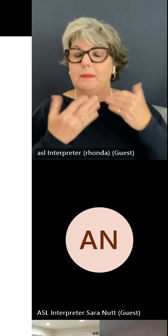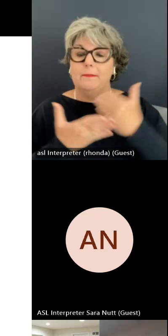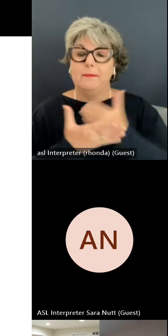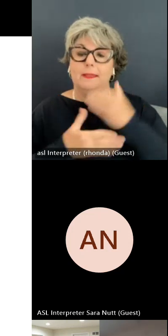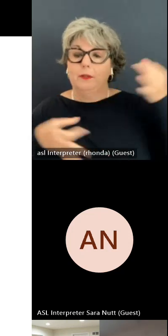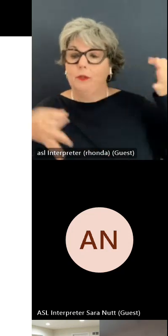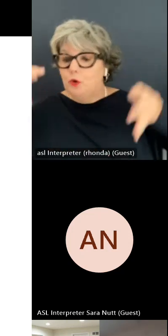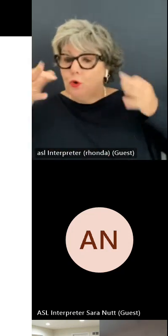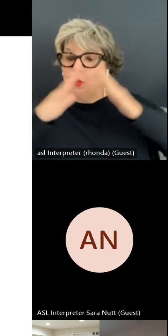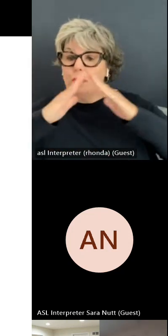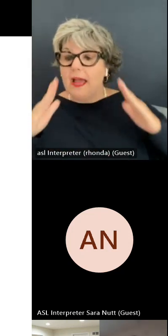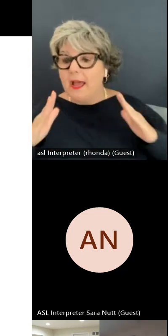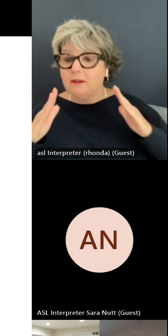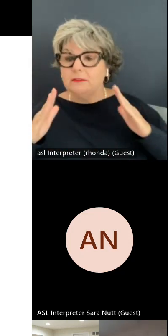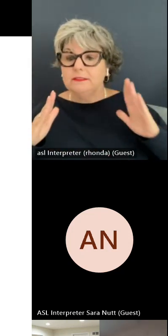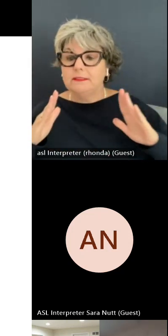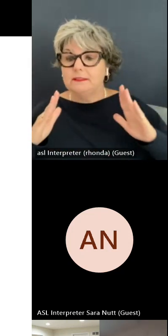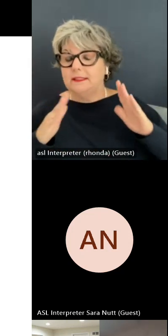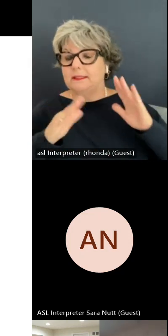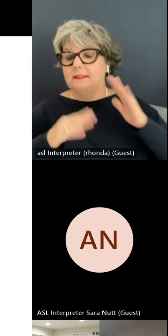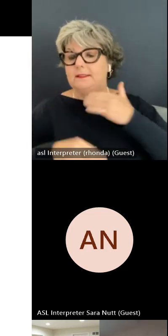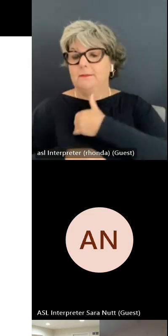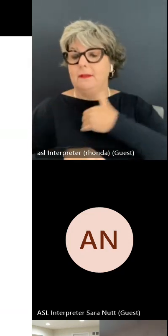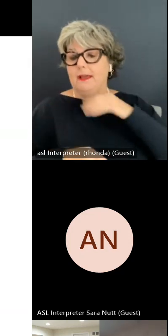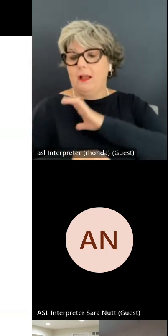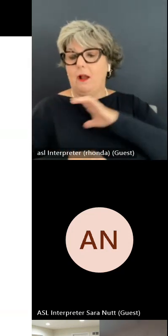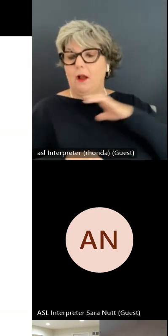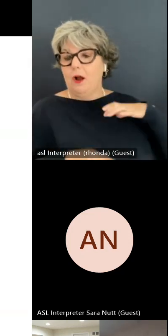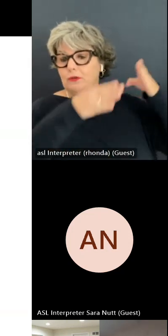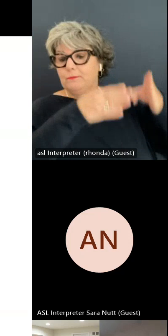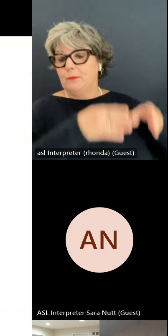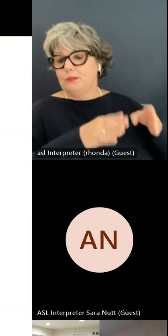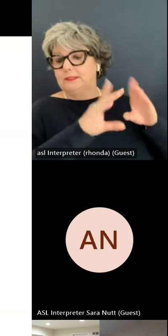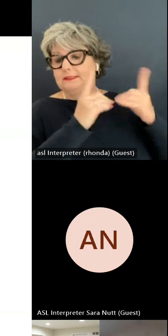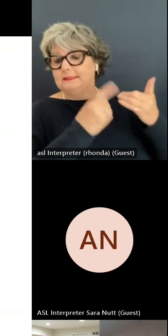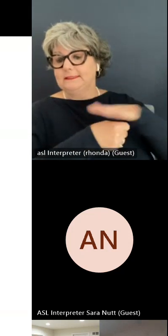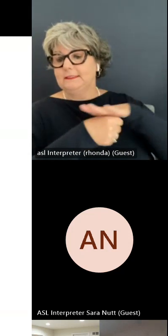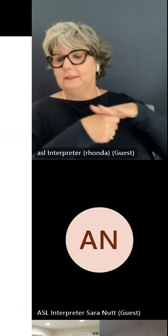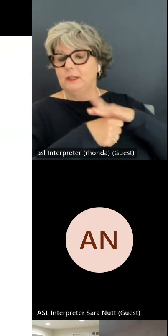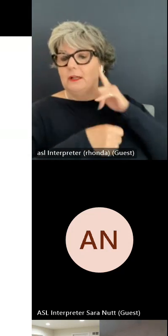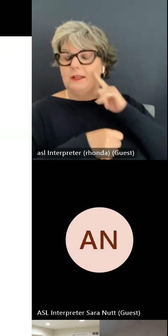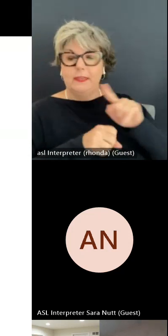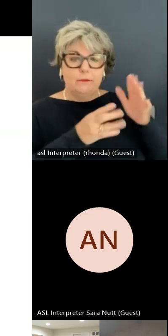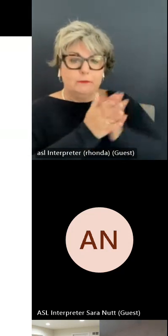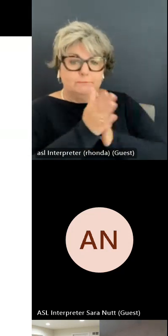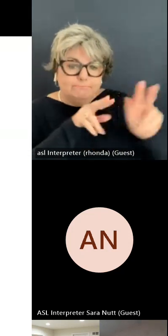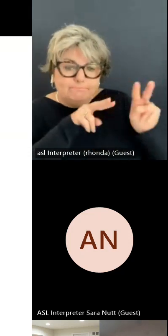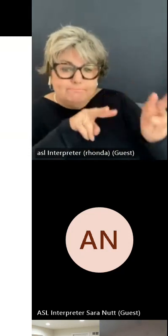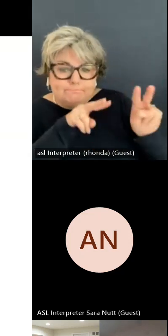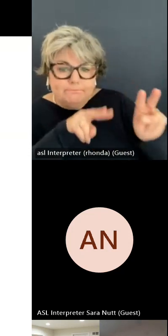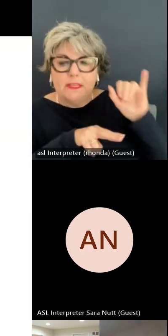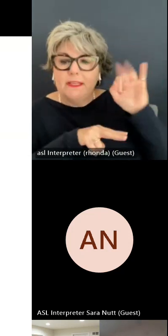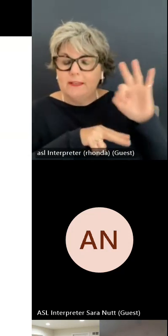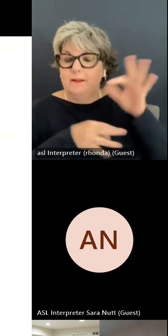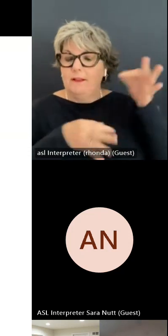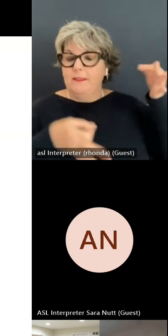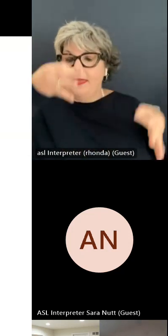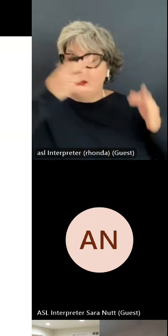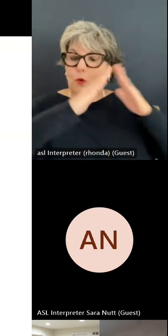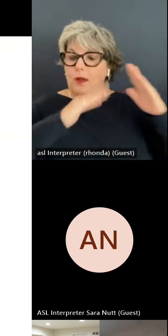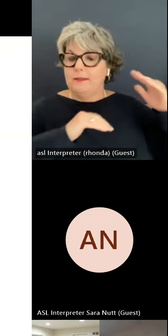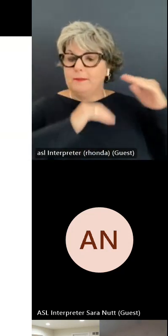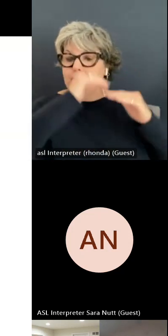courthouse in some members' district, right? And that member is going to be very interested in whether or not that courthouse